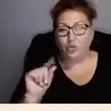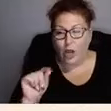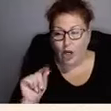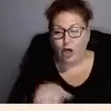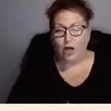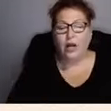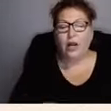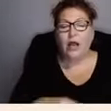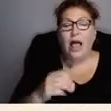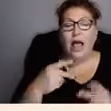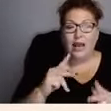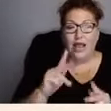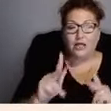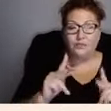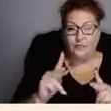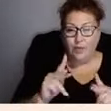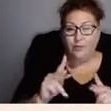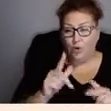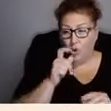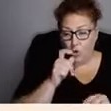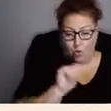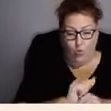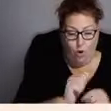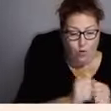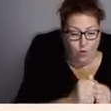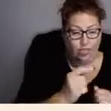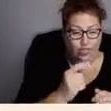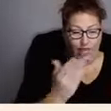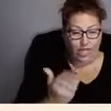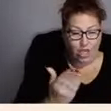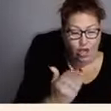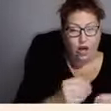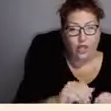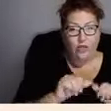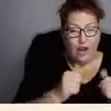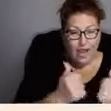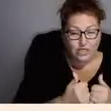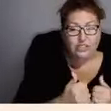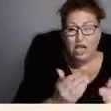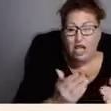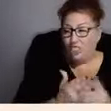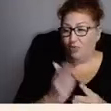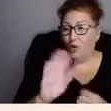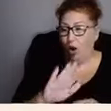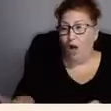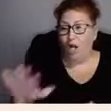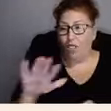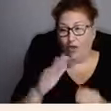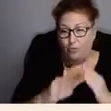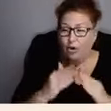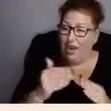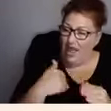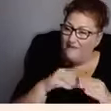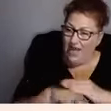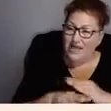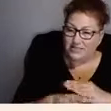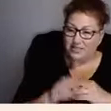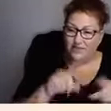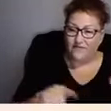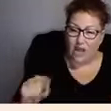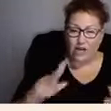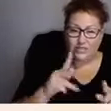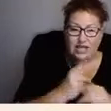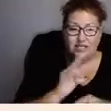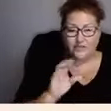with here at the Agency for Persons with Disabilities and throughout the community do have access to these various forms of social media. So we